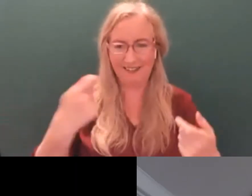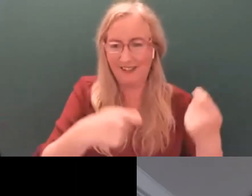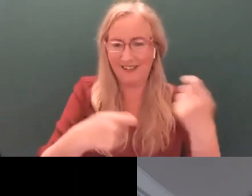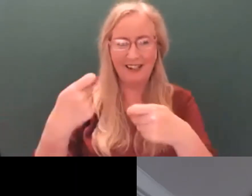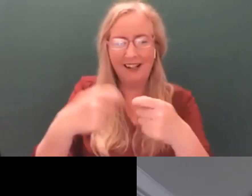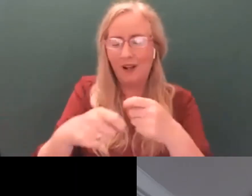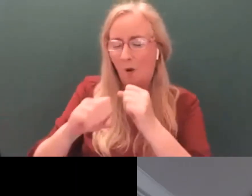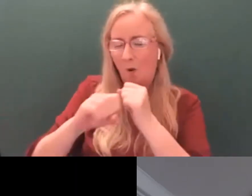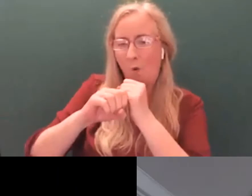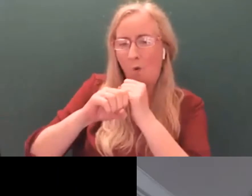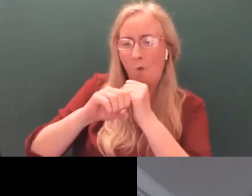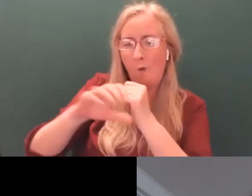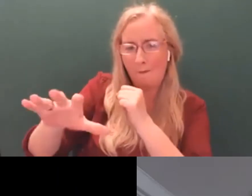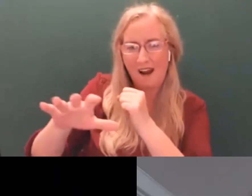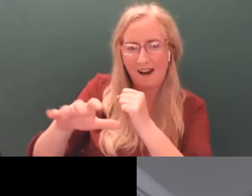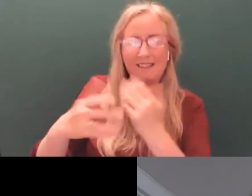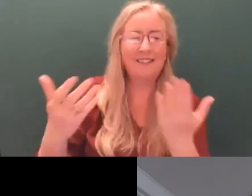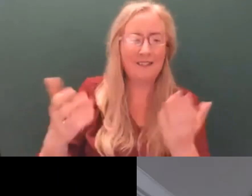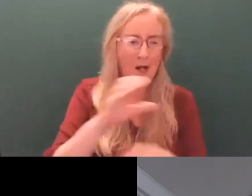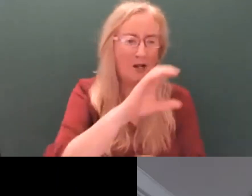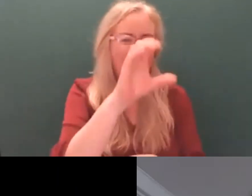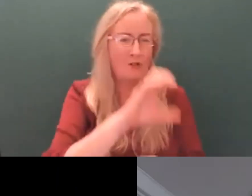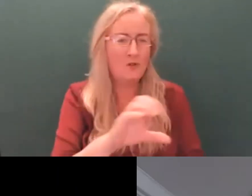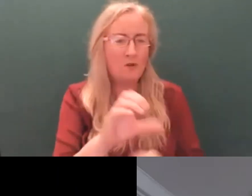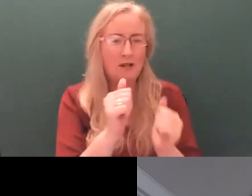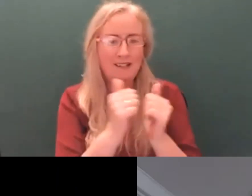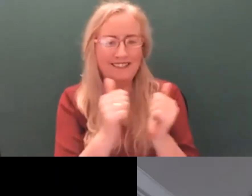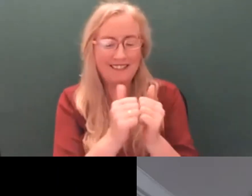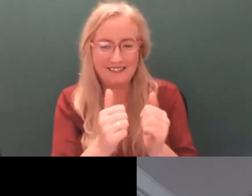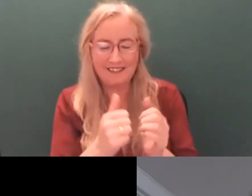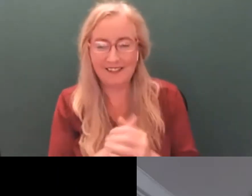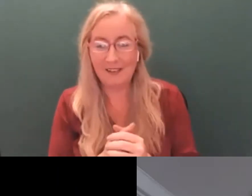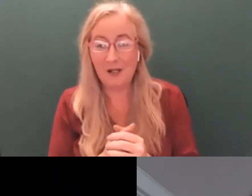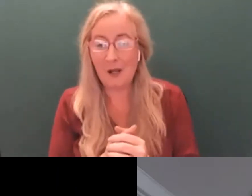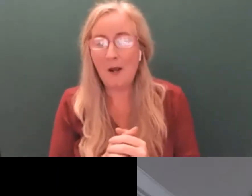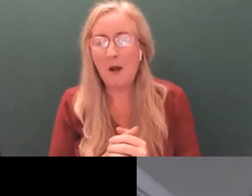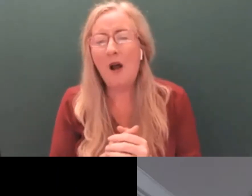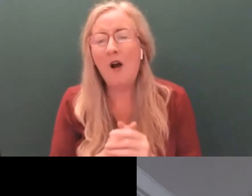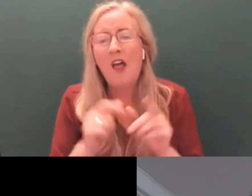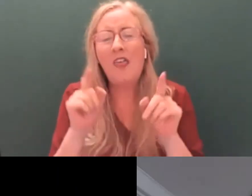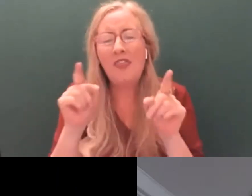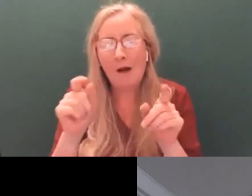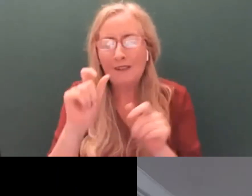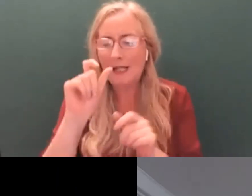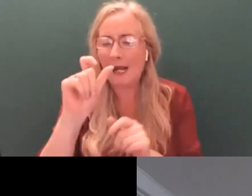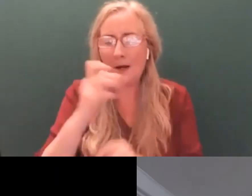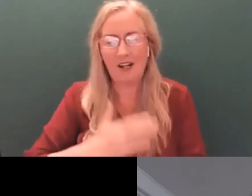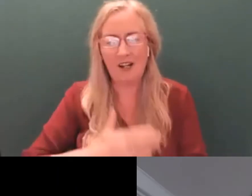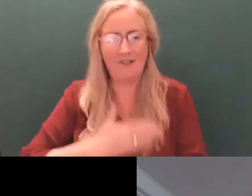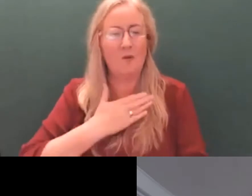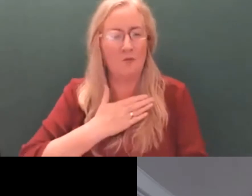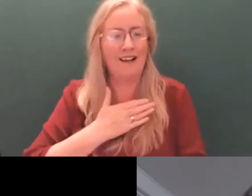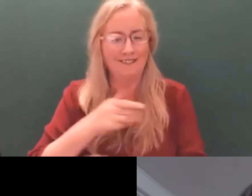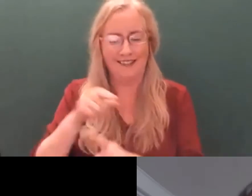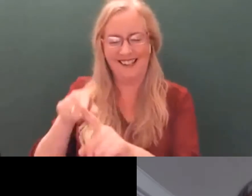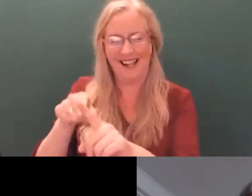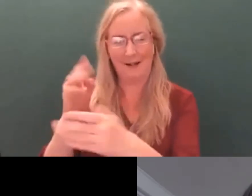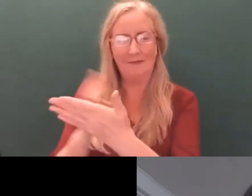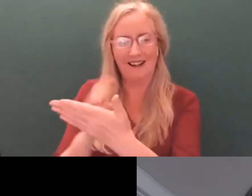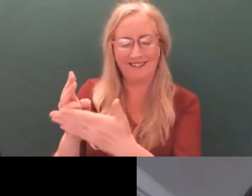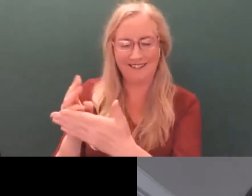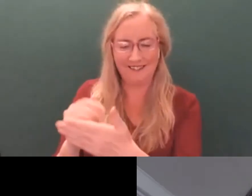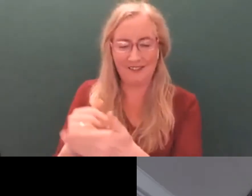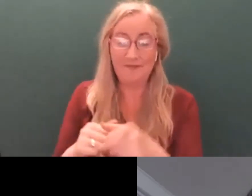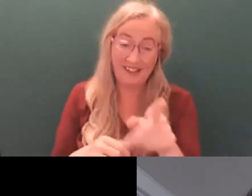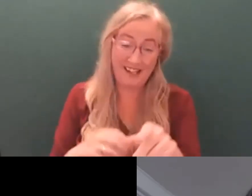option. We use meetings. So, but no, so that was the surprise cost, I suppose. Yes, and of course,